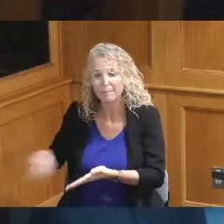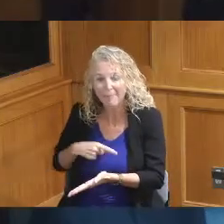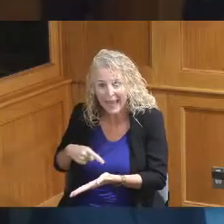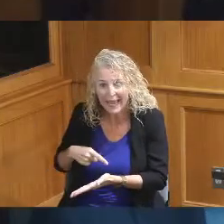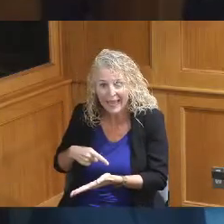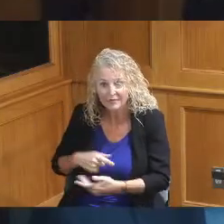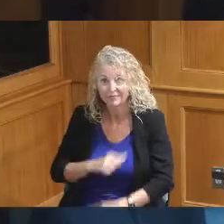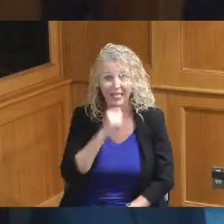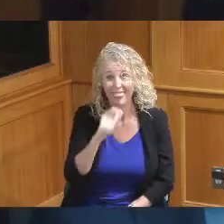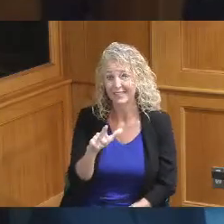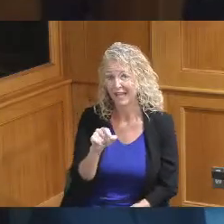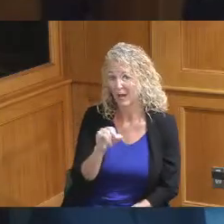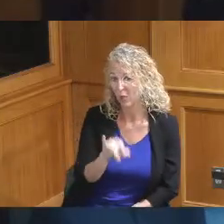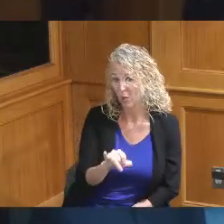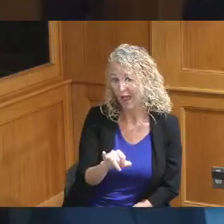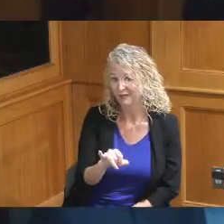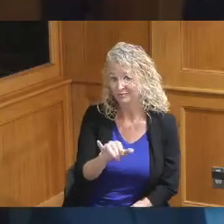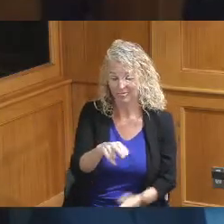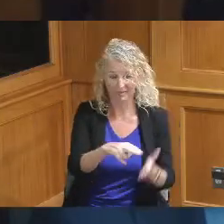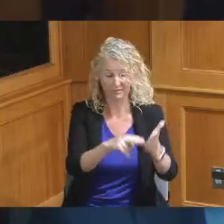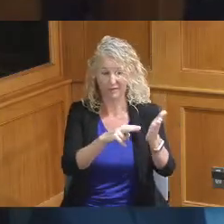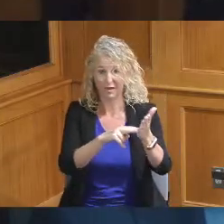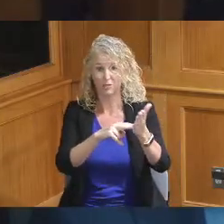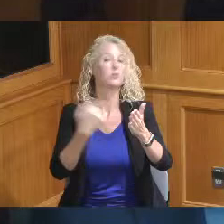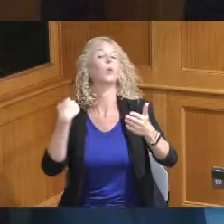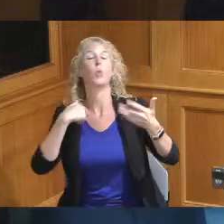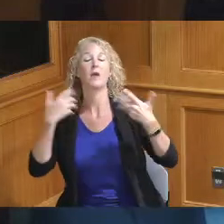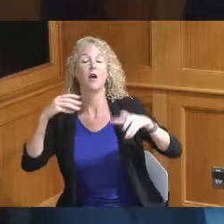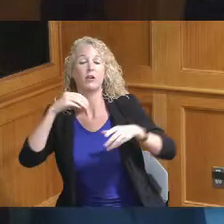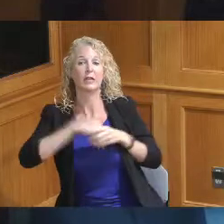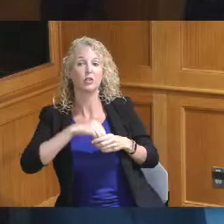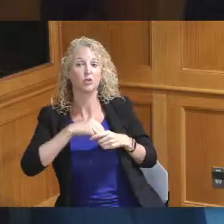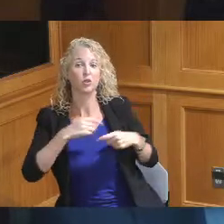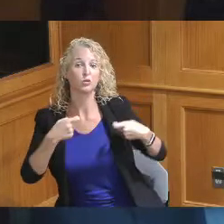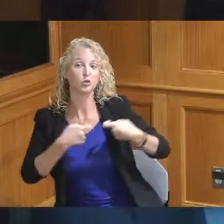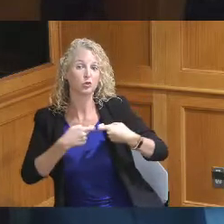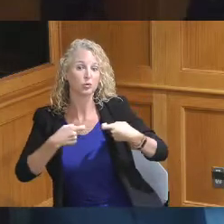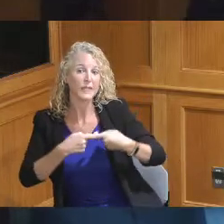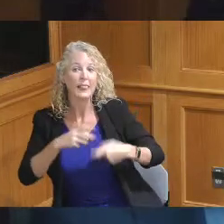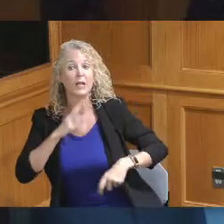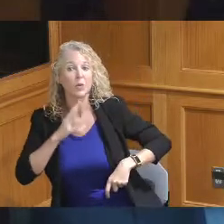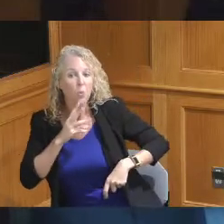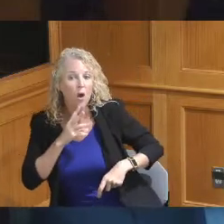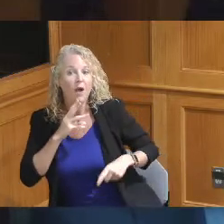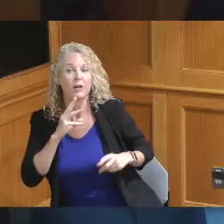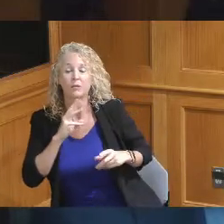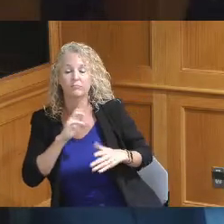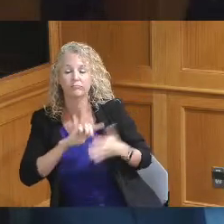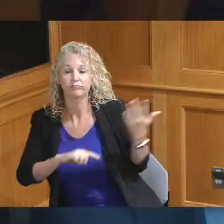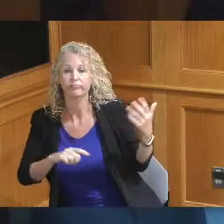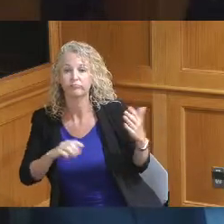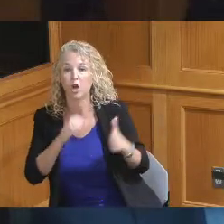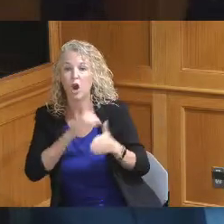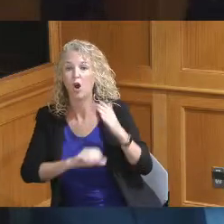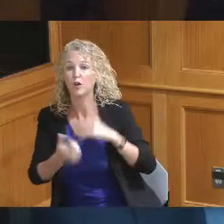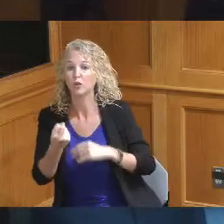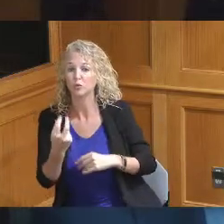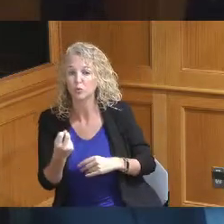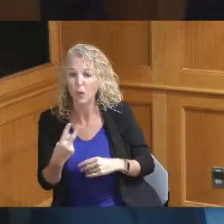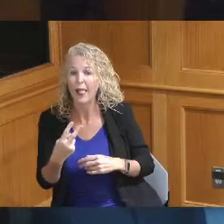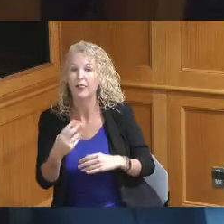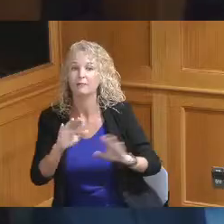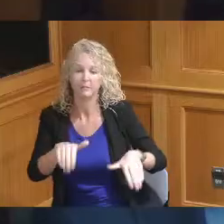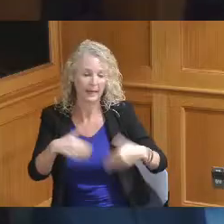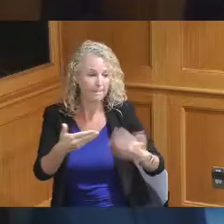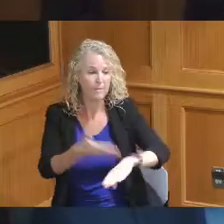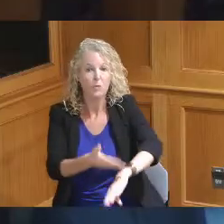the LOI. We got some utility stuff over there. Then it goes in Article 12, conditions of the stadium,